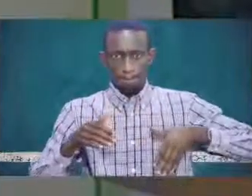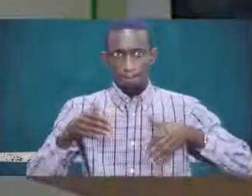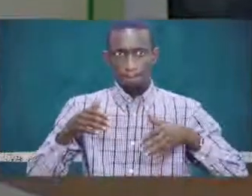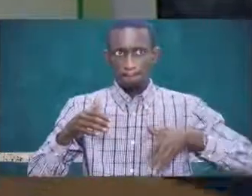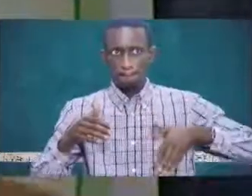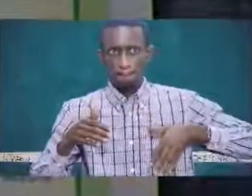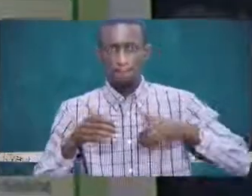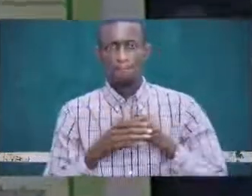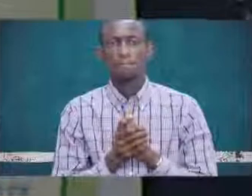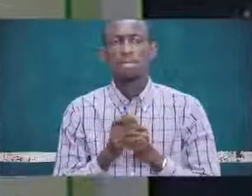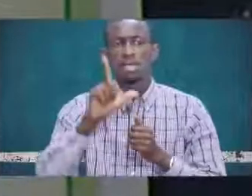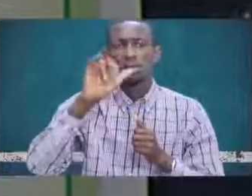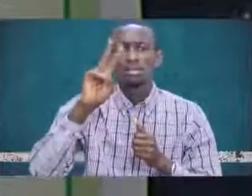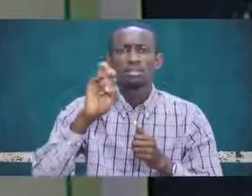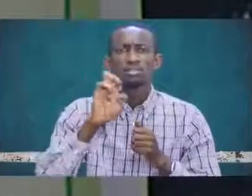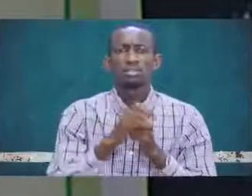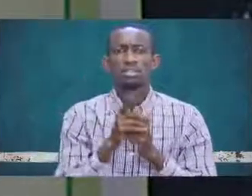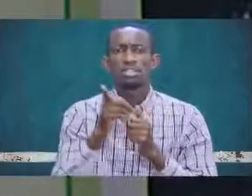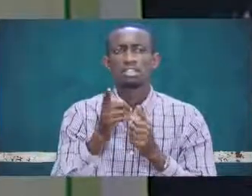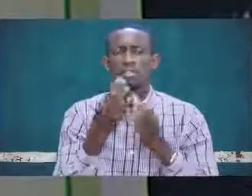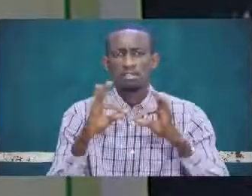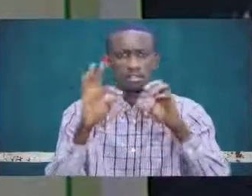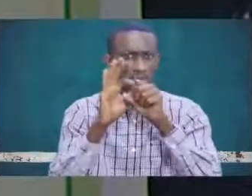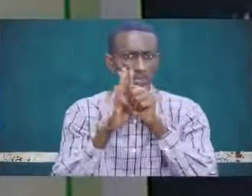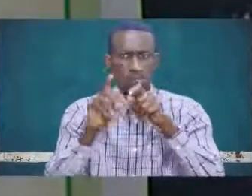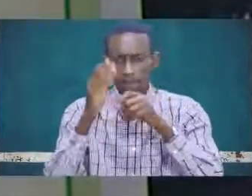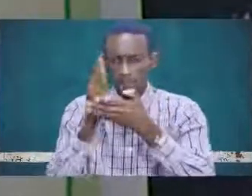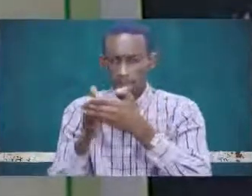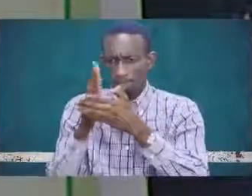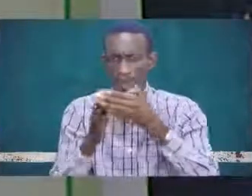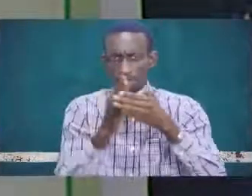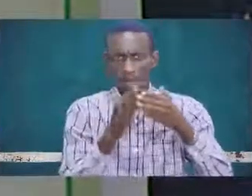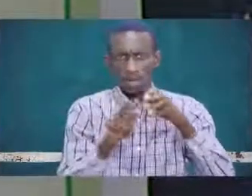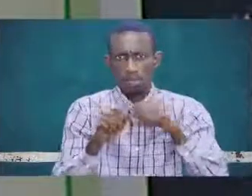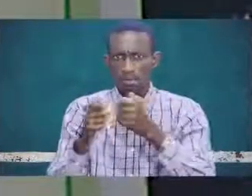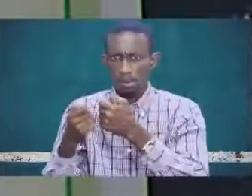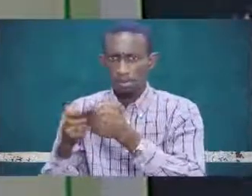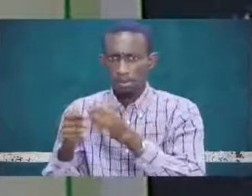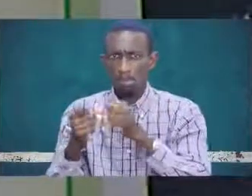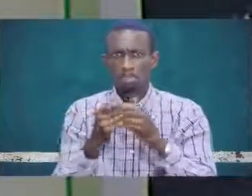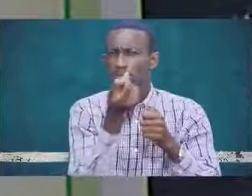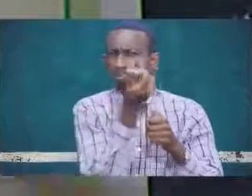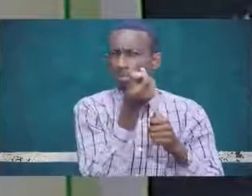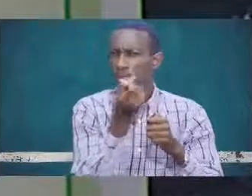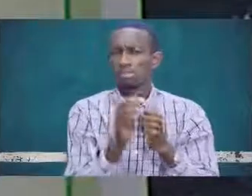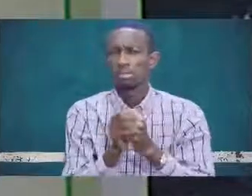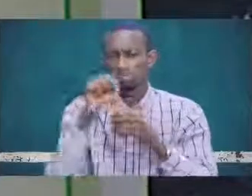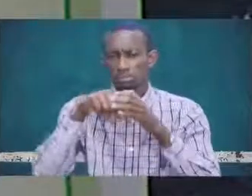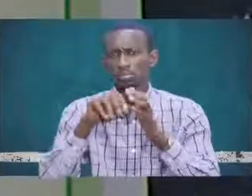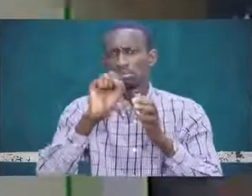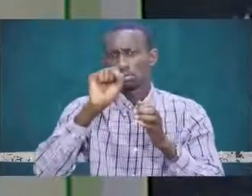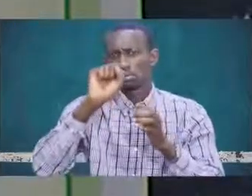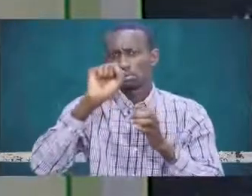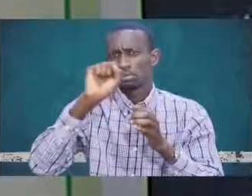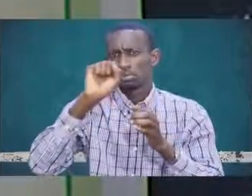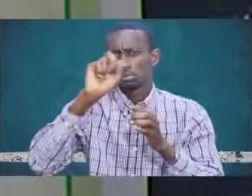say emulsification of fats, breaking large droplets of fats into smaller droplets of fats. And I can also talk about other enzymes that are produced